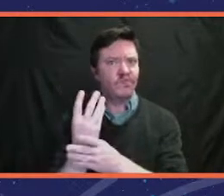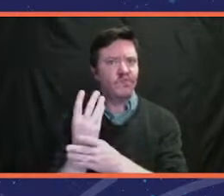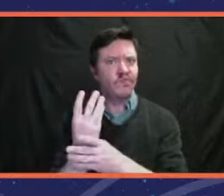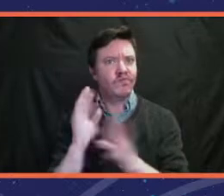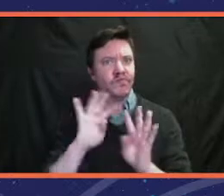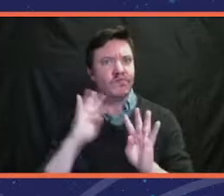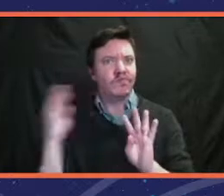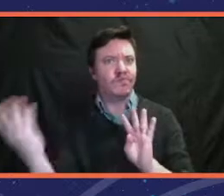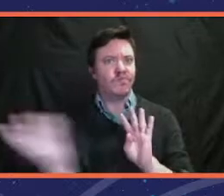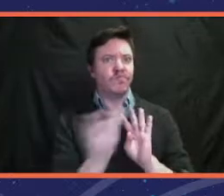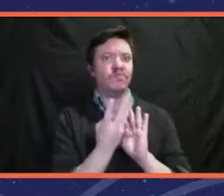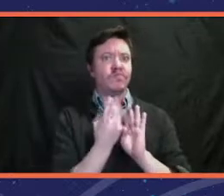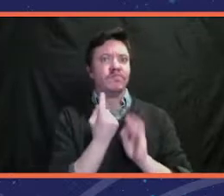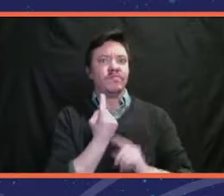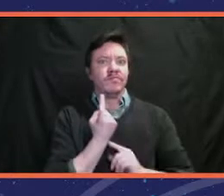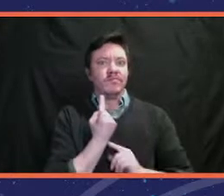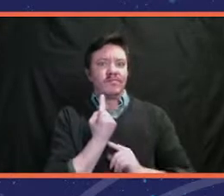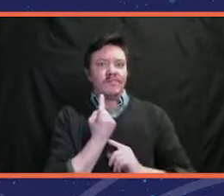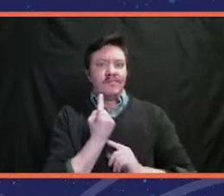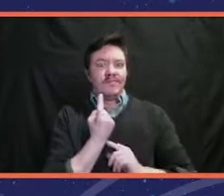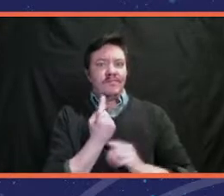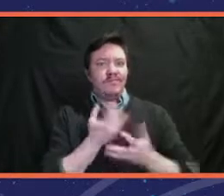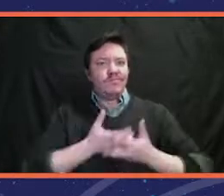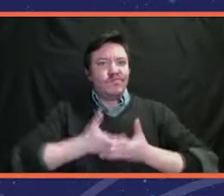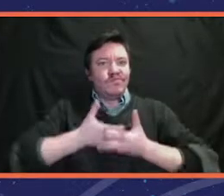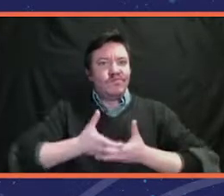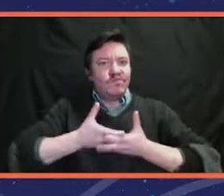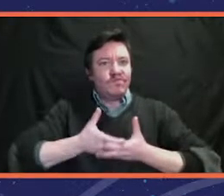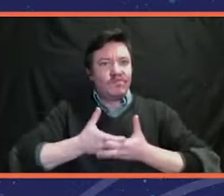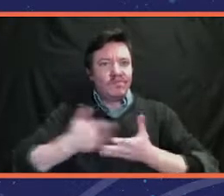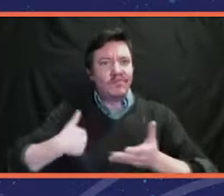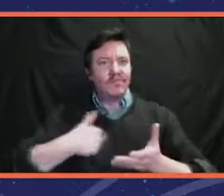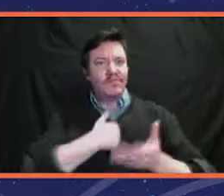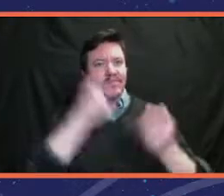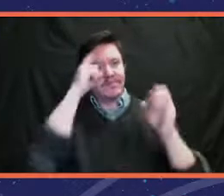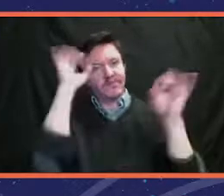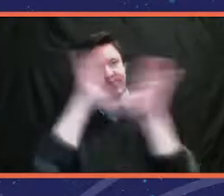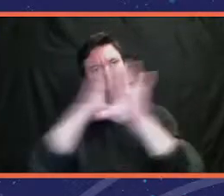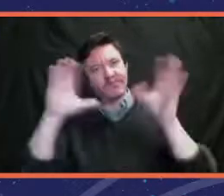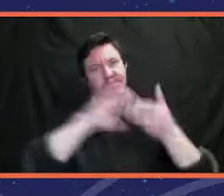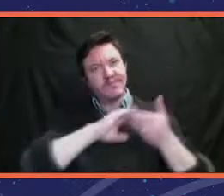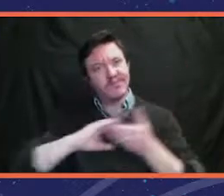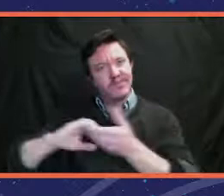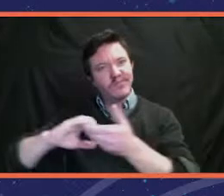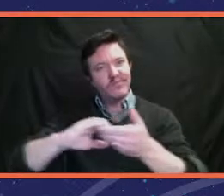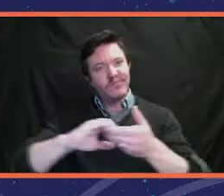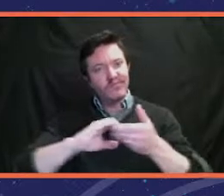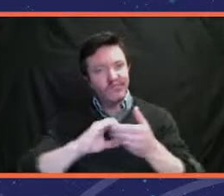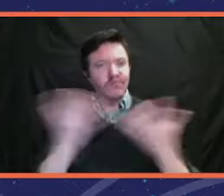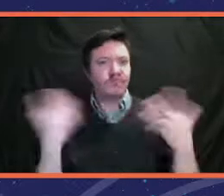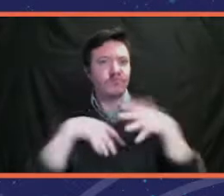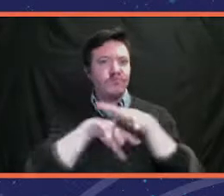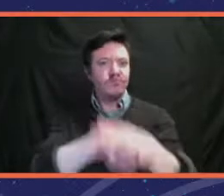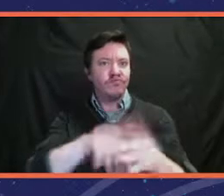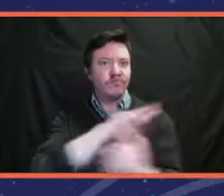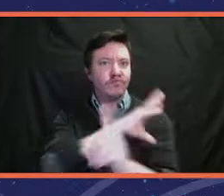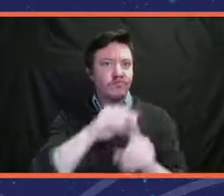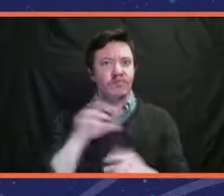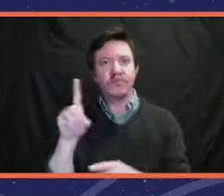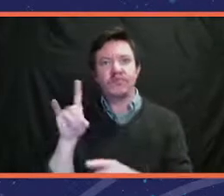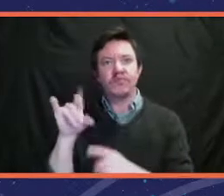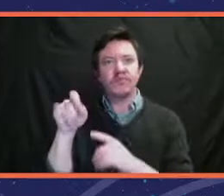this nest that we think of as solidarity, cross-cultural, diasporic solidarity, that we think about